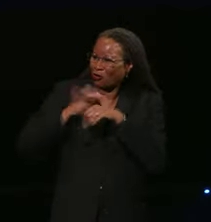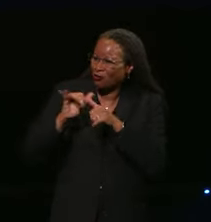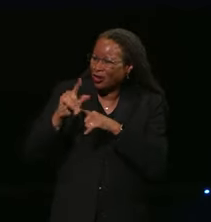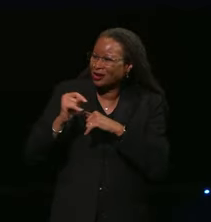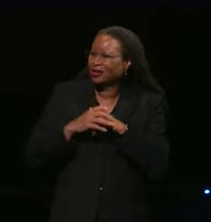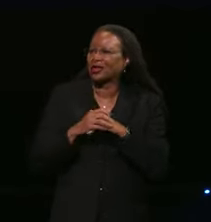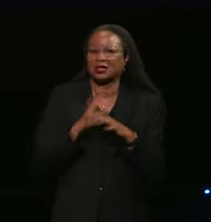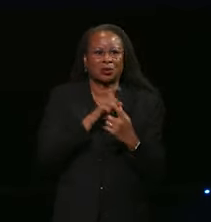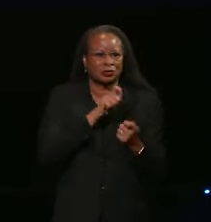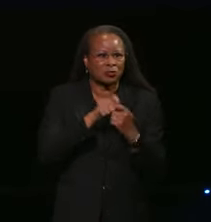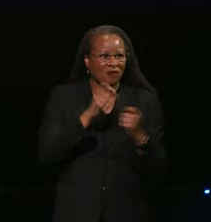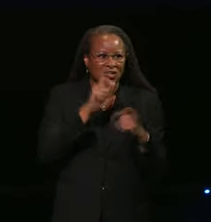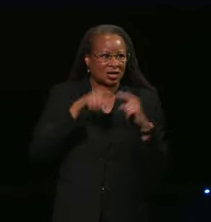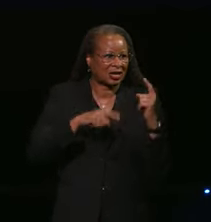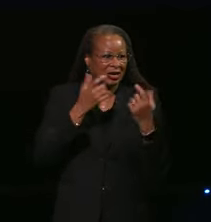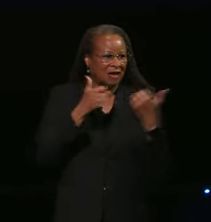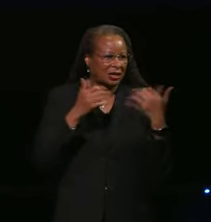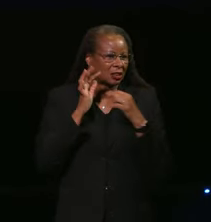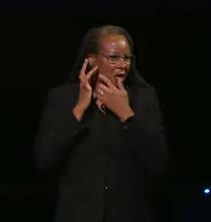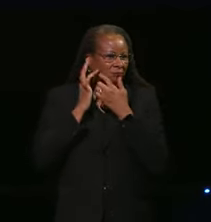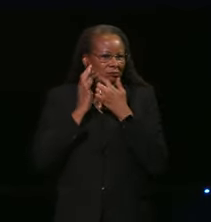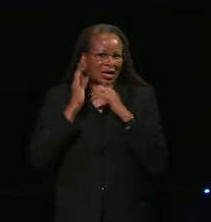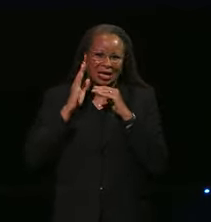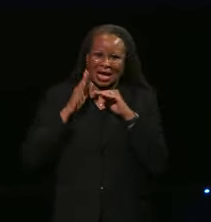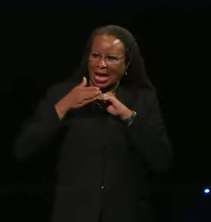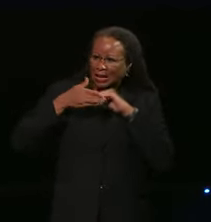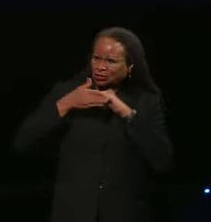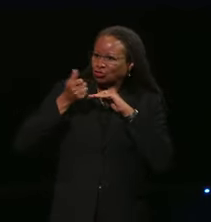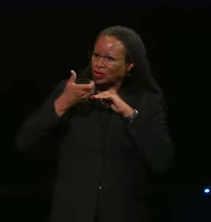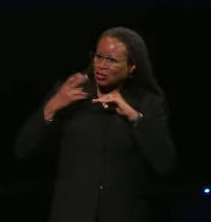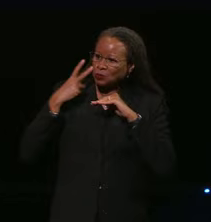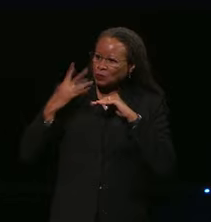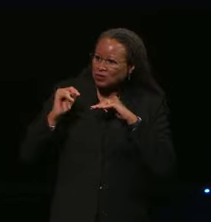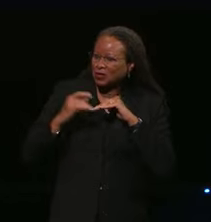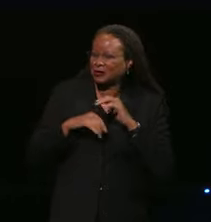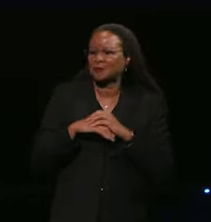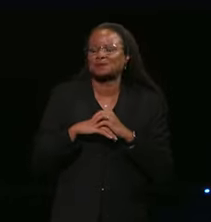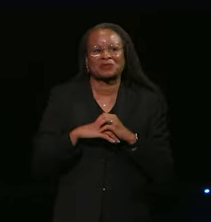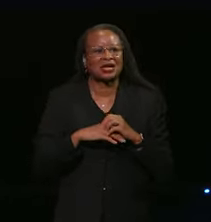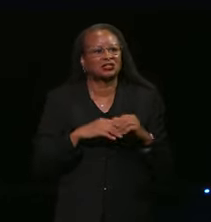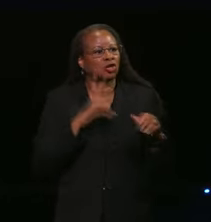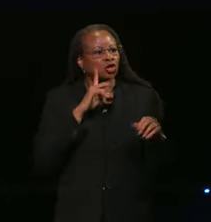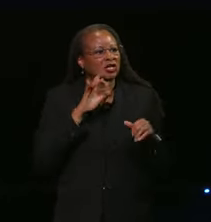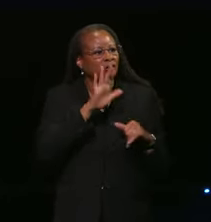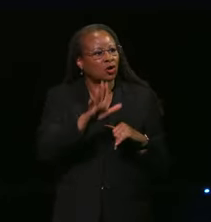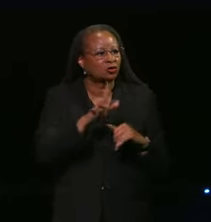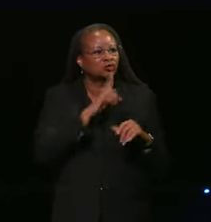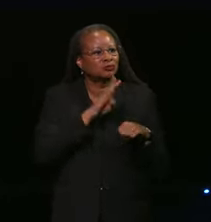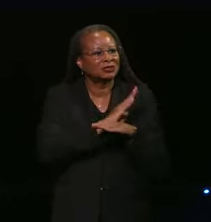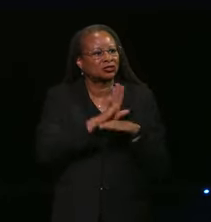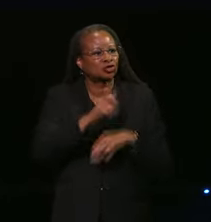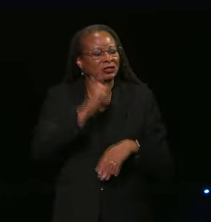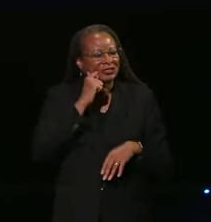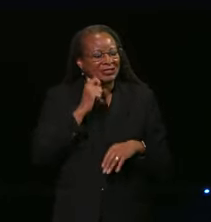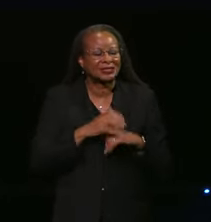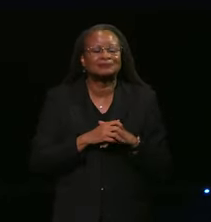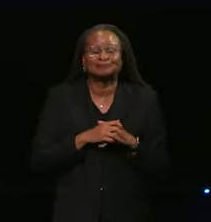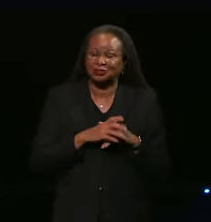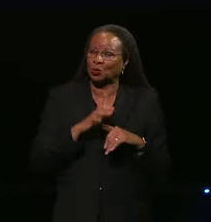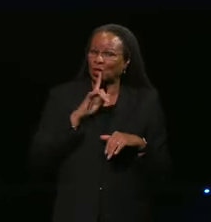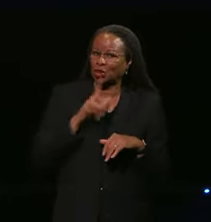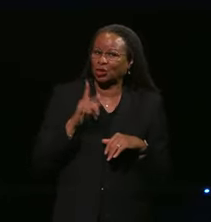basically perfect and, yeah, indistinguishable from her actual skin, and that was definitely